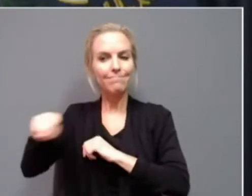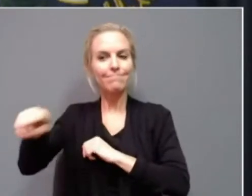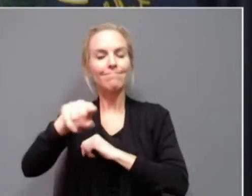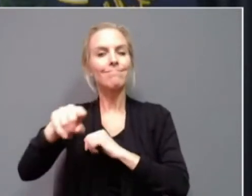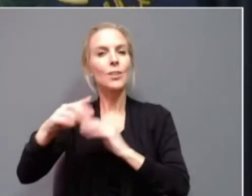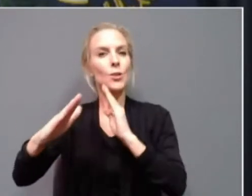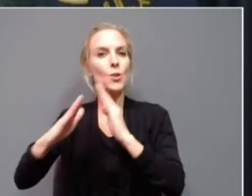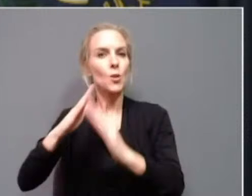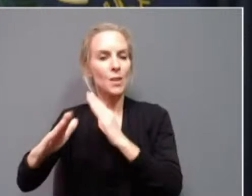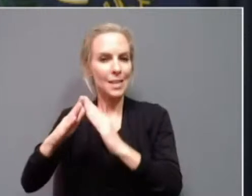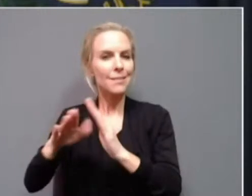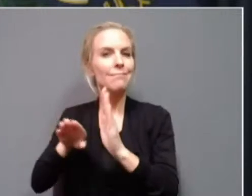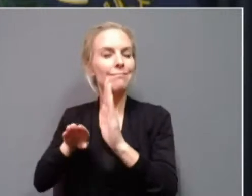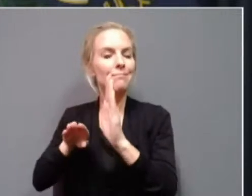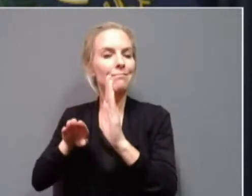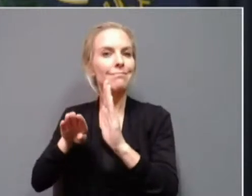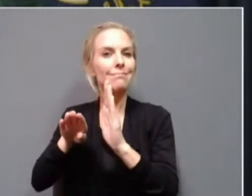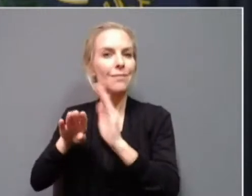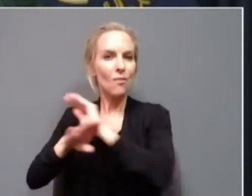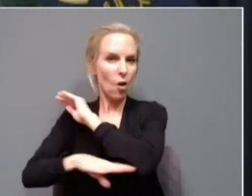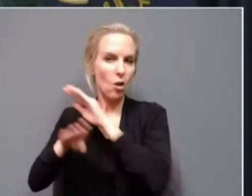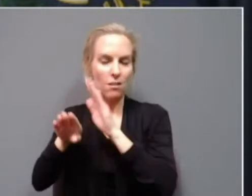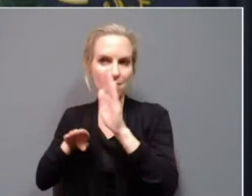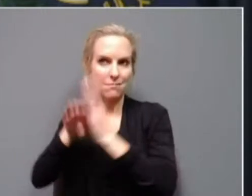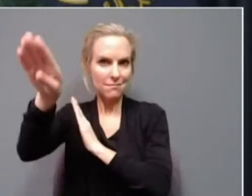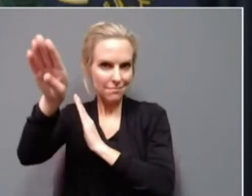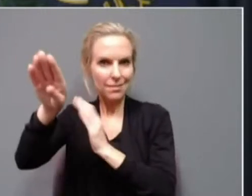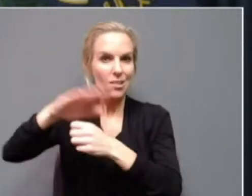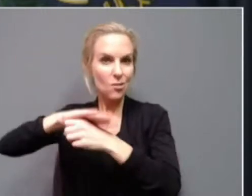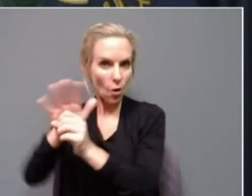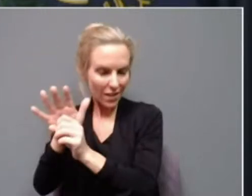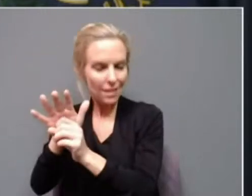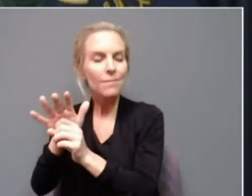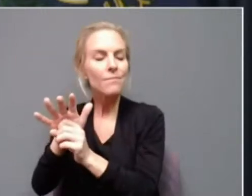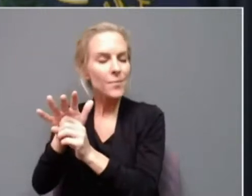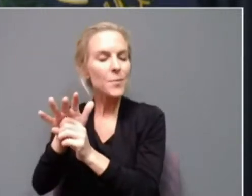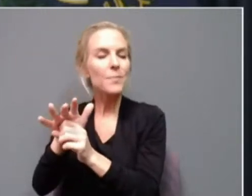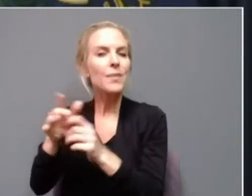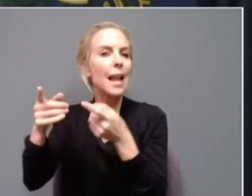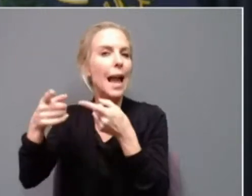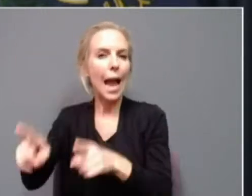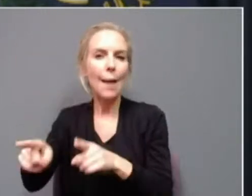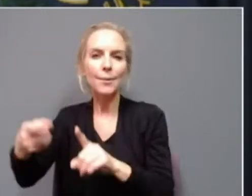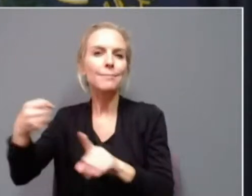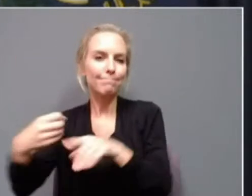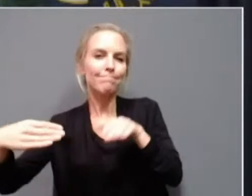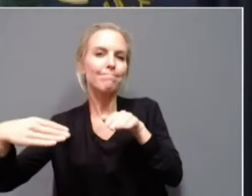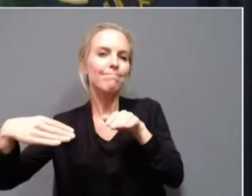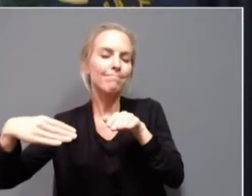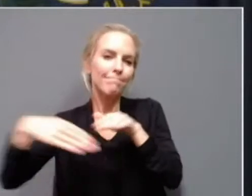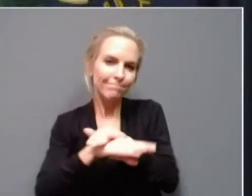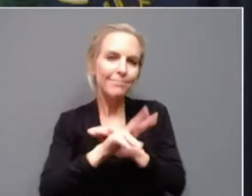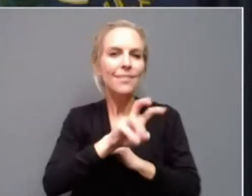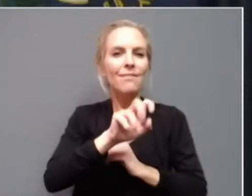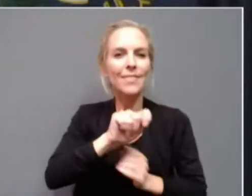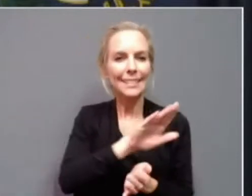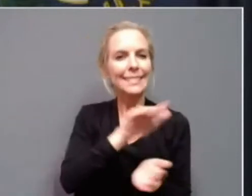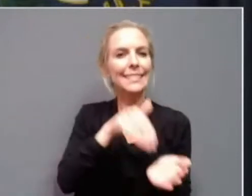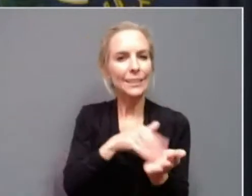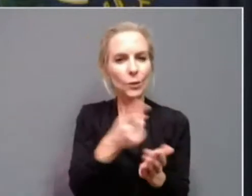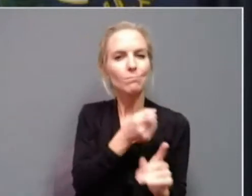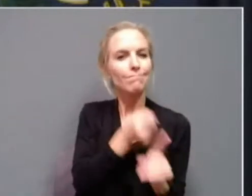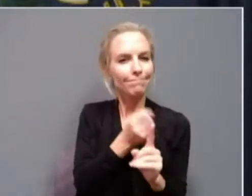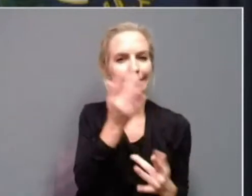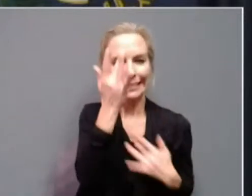cases, COVID finally was able to breach our facility. And I was just the